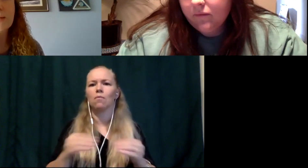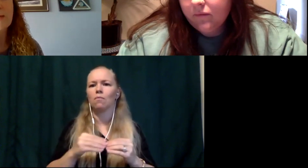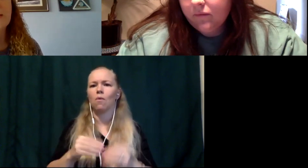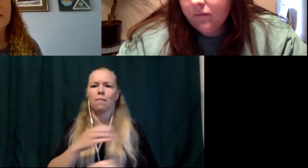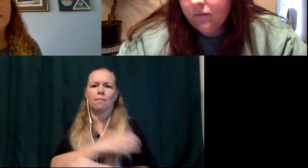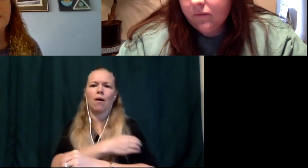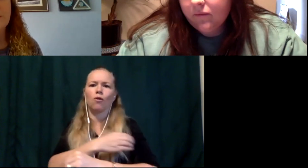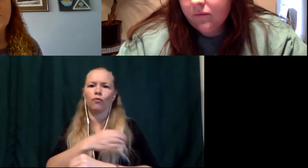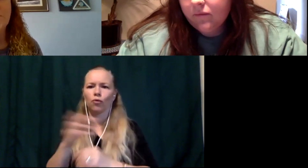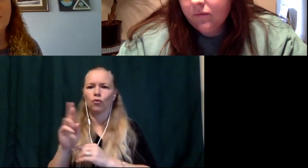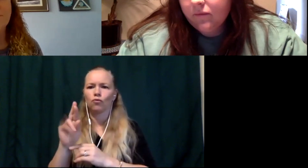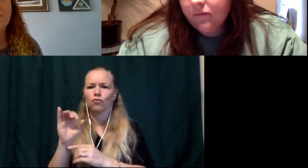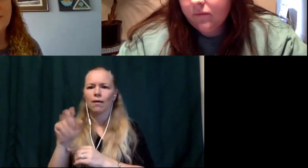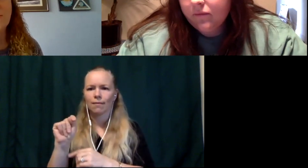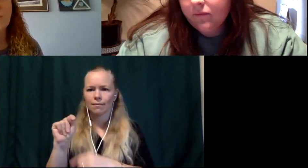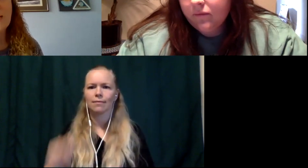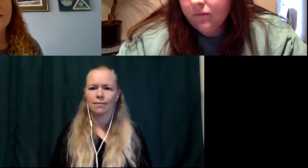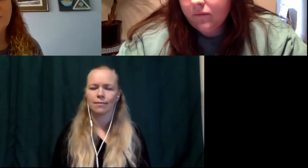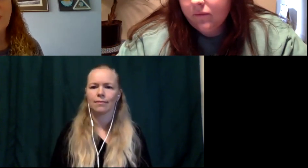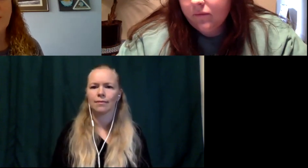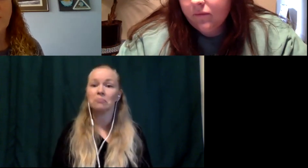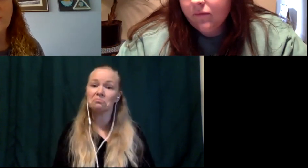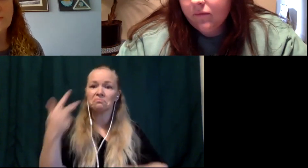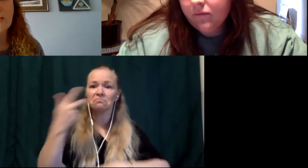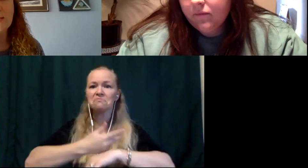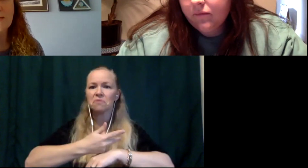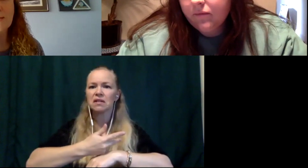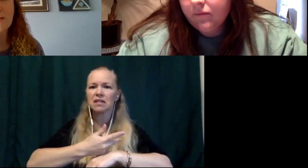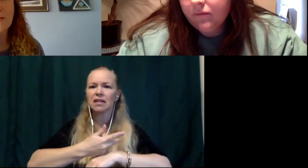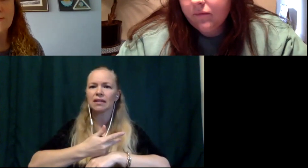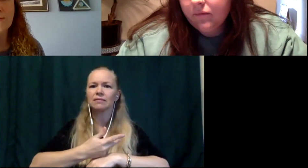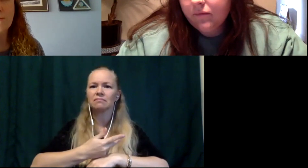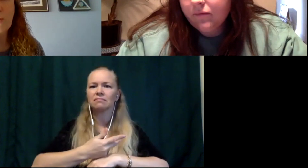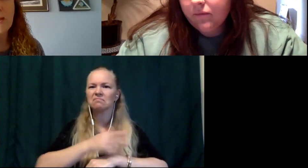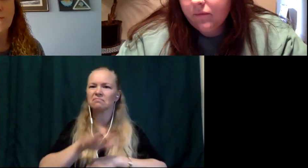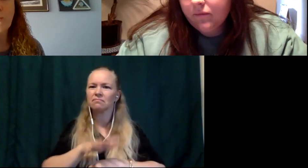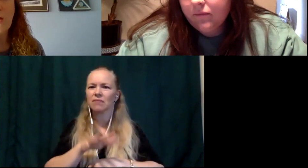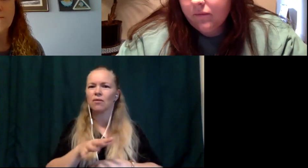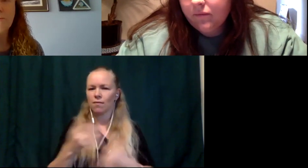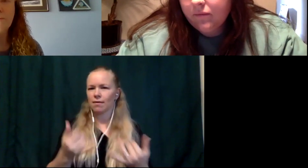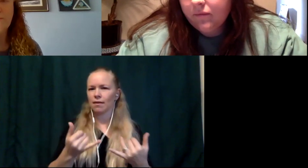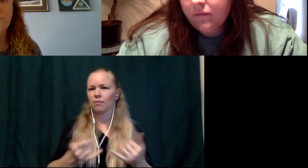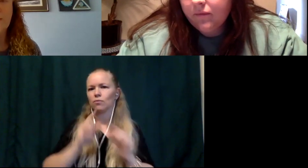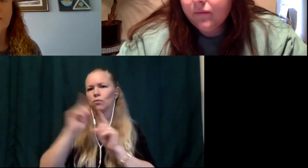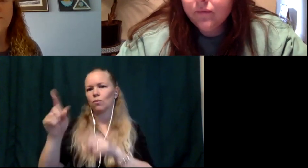rocket. But yeah, 3 days is probably what it would take us right now as well.